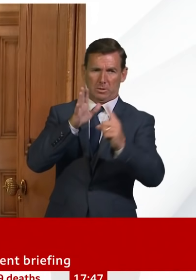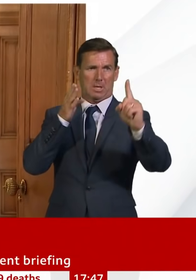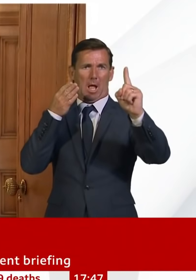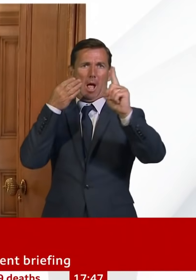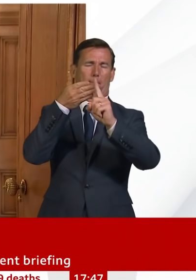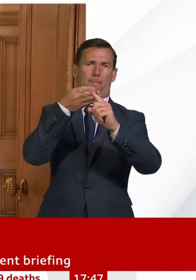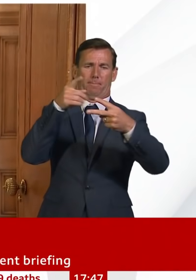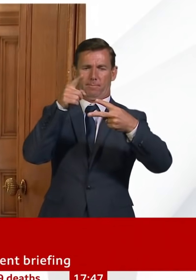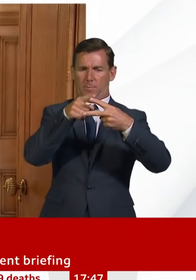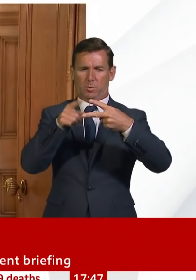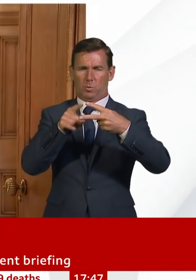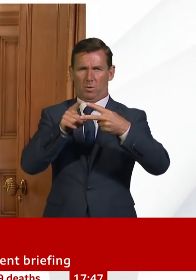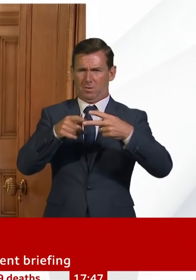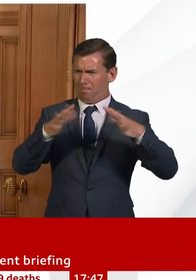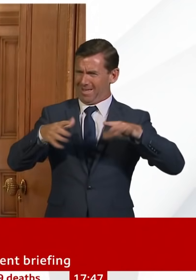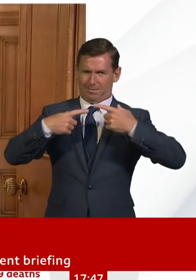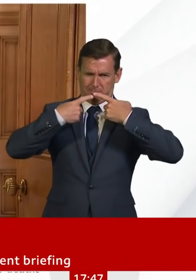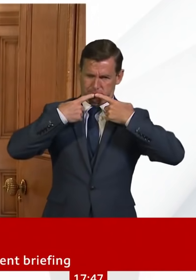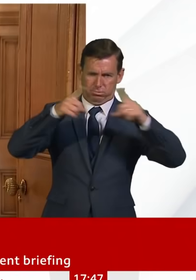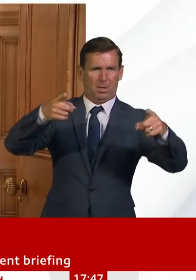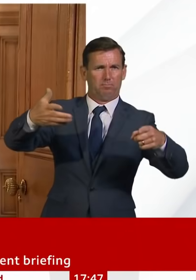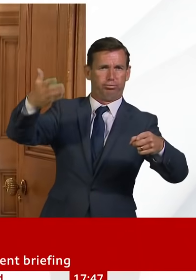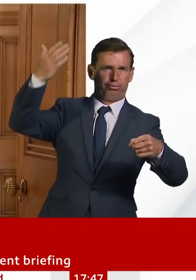published a long time before